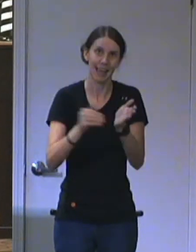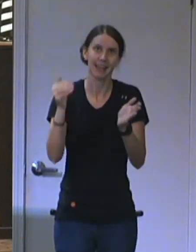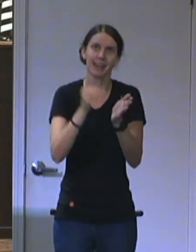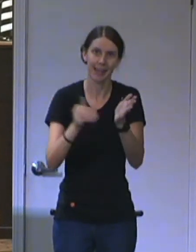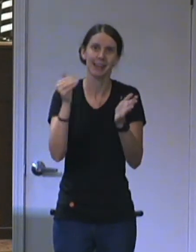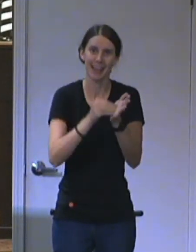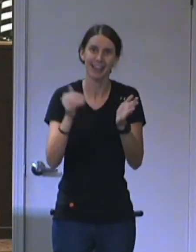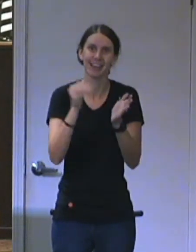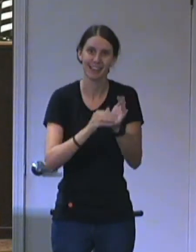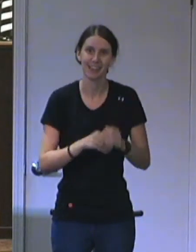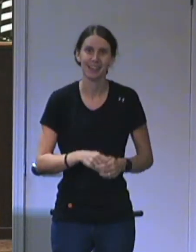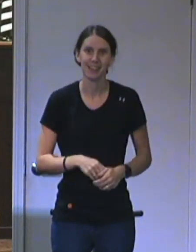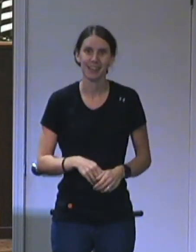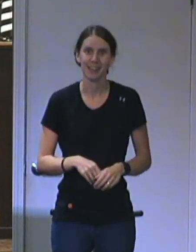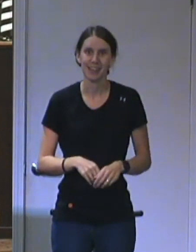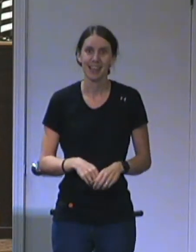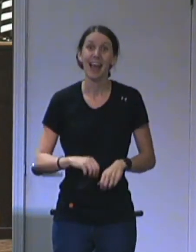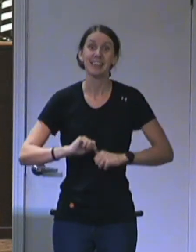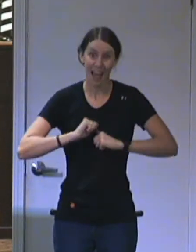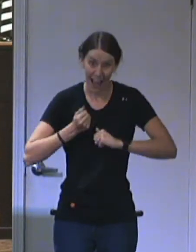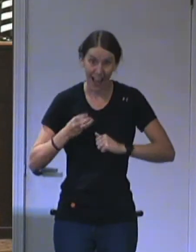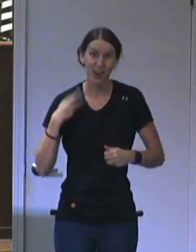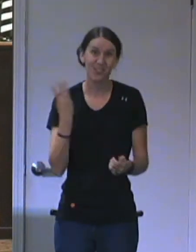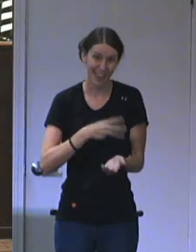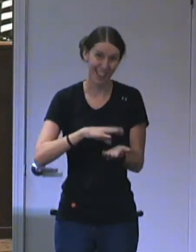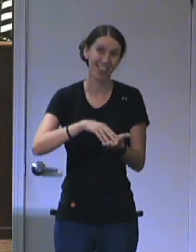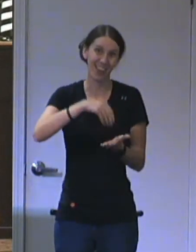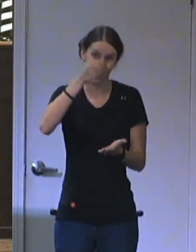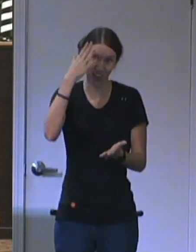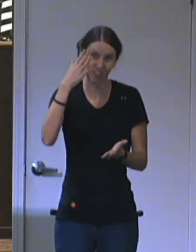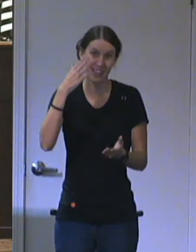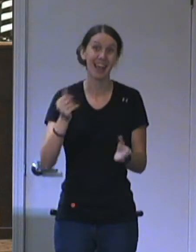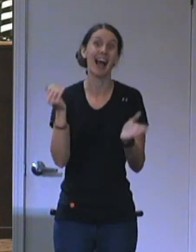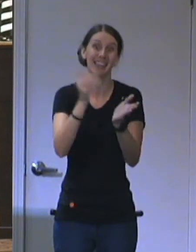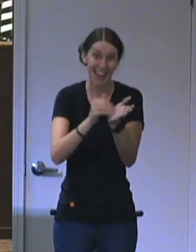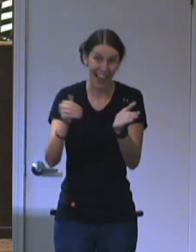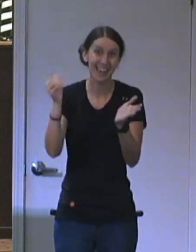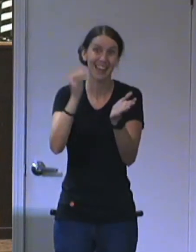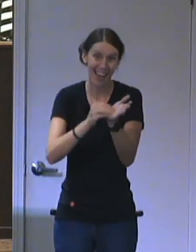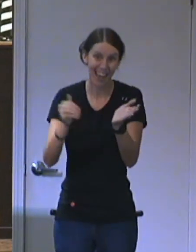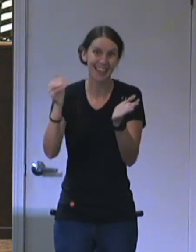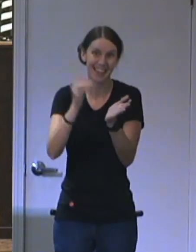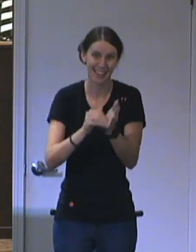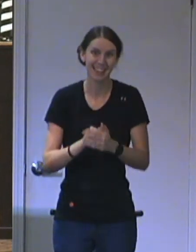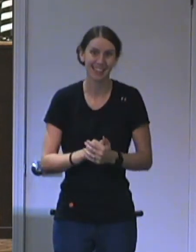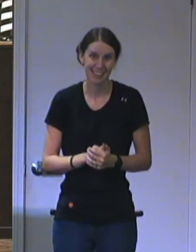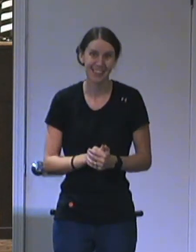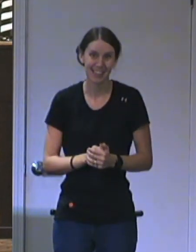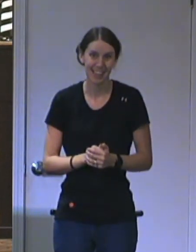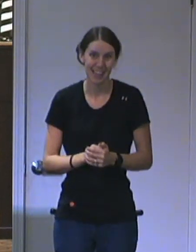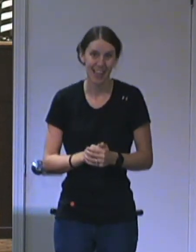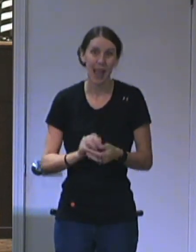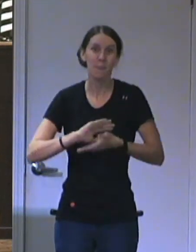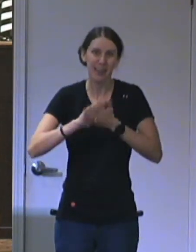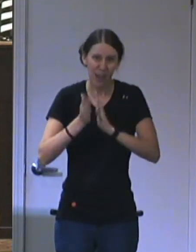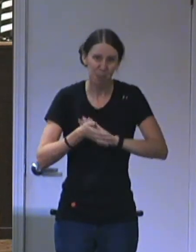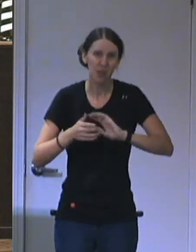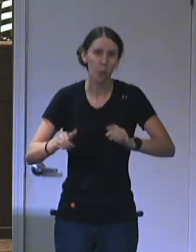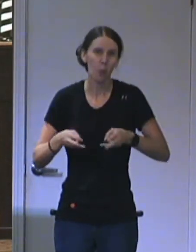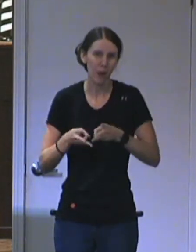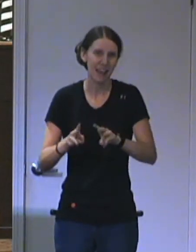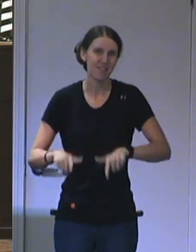it. Repetition is how we learn most things that we learn. That's how it becomes a way of